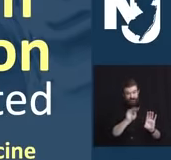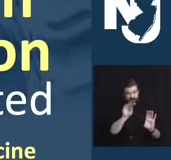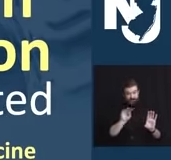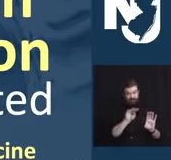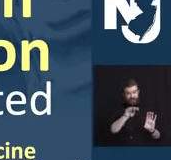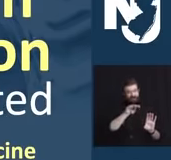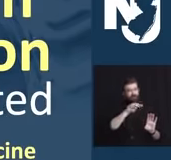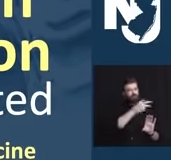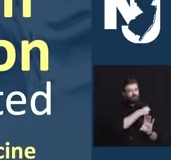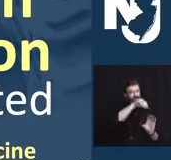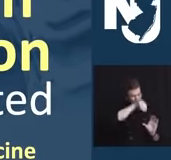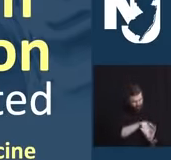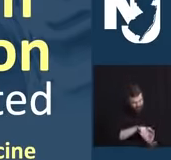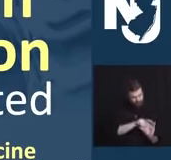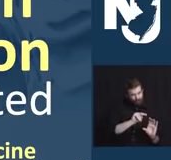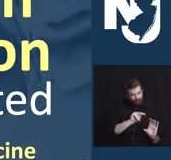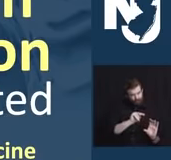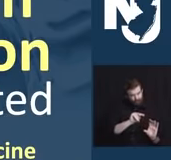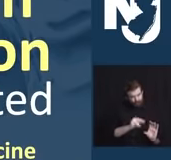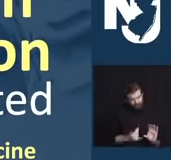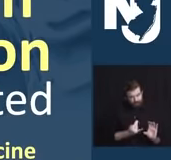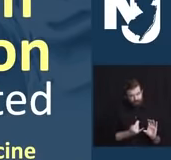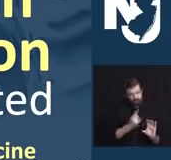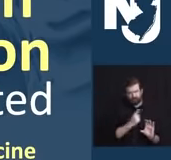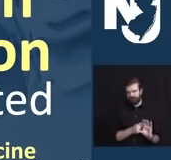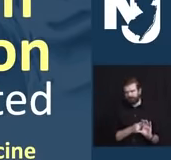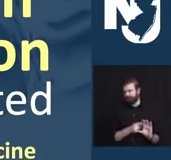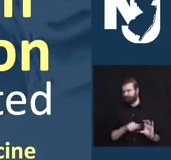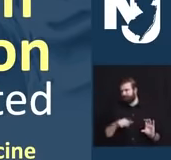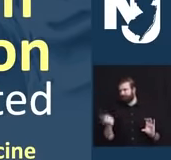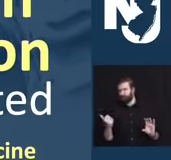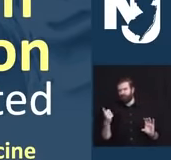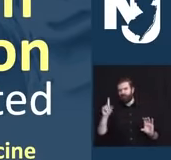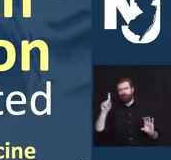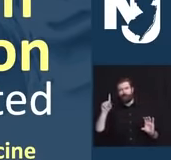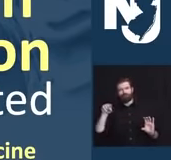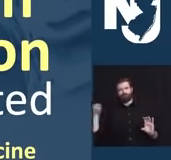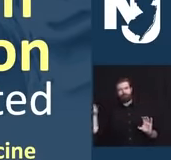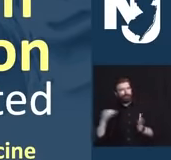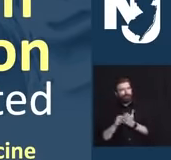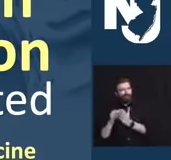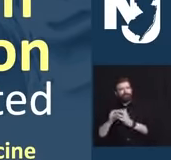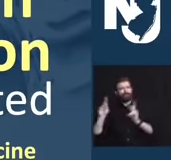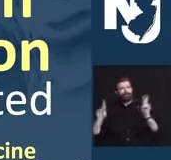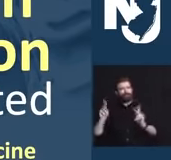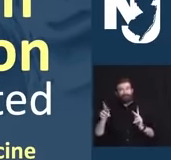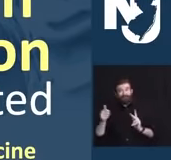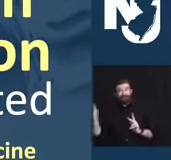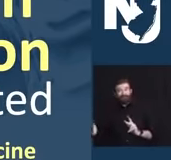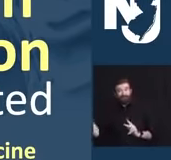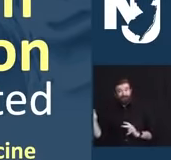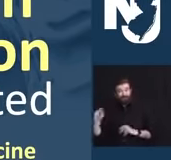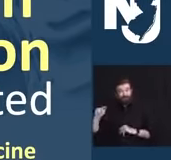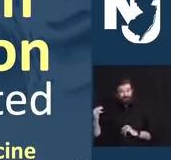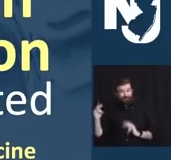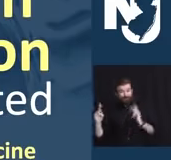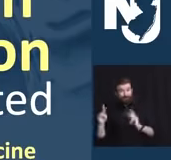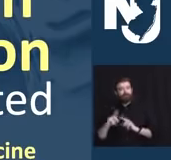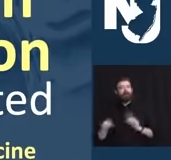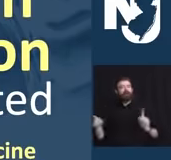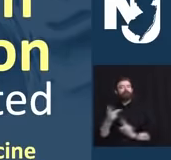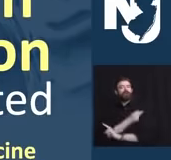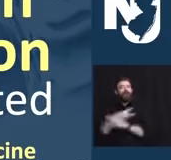more than 3.25 million. These numbers are reflected on our dashboard and will be updated as we receive